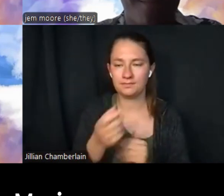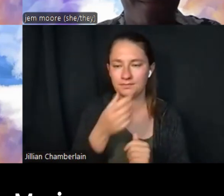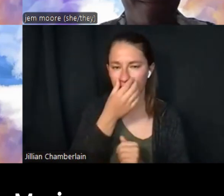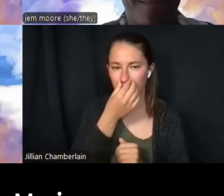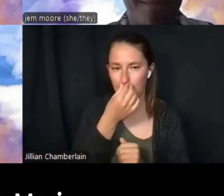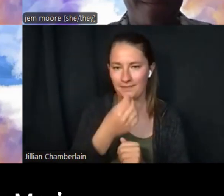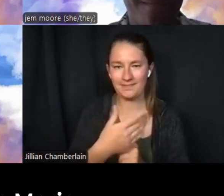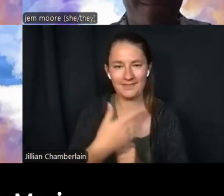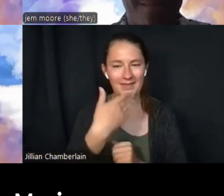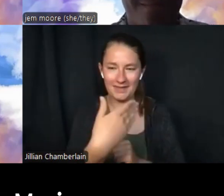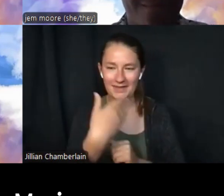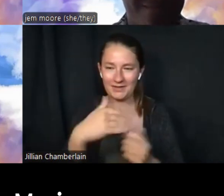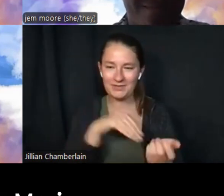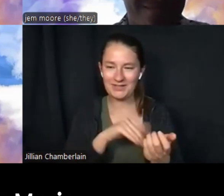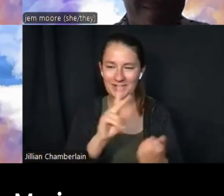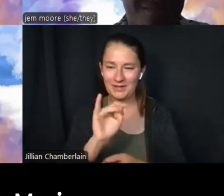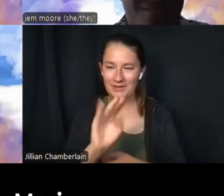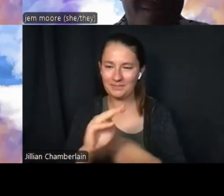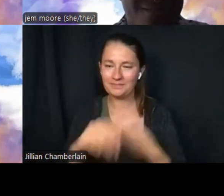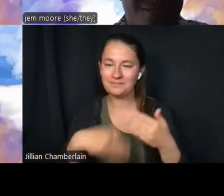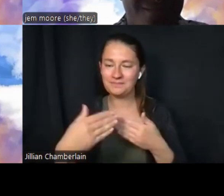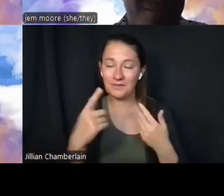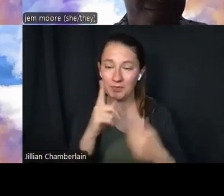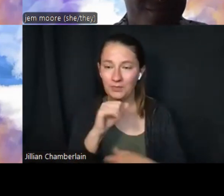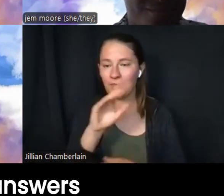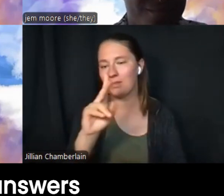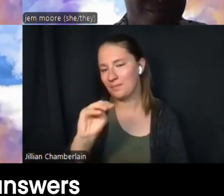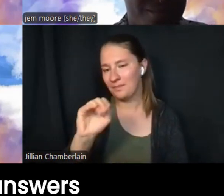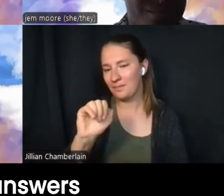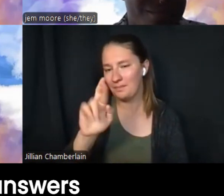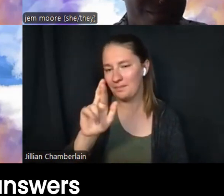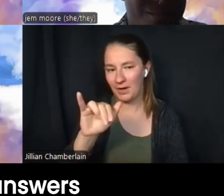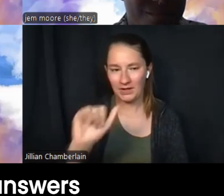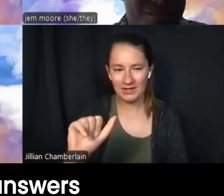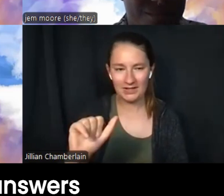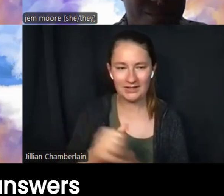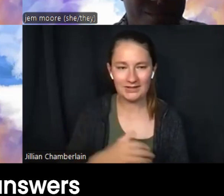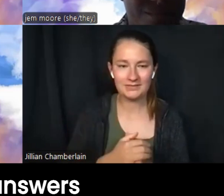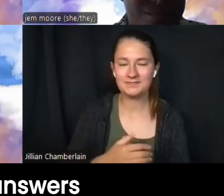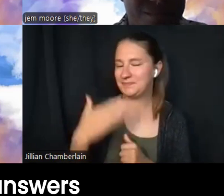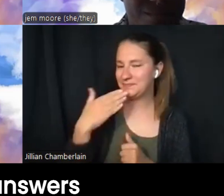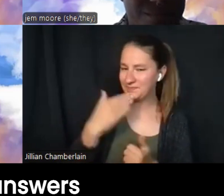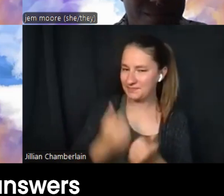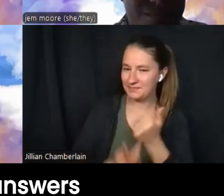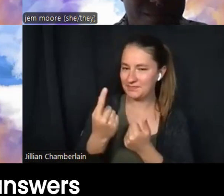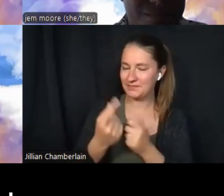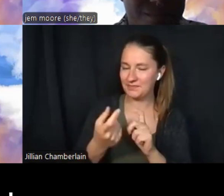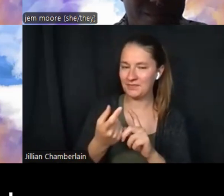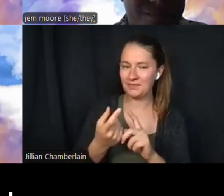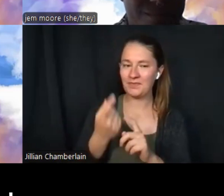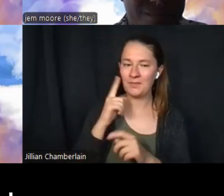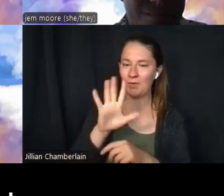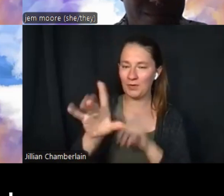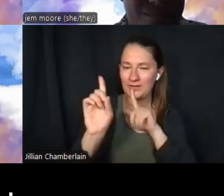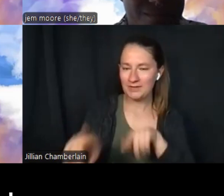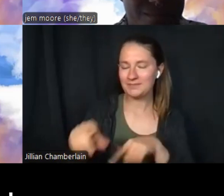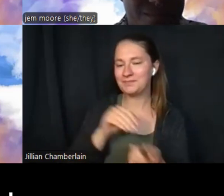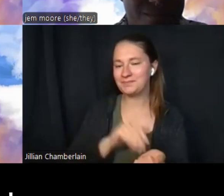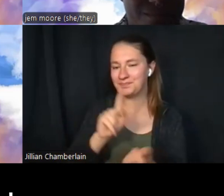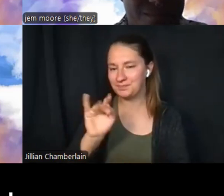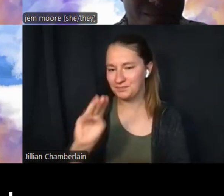Thank you, Dr. Kim. And next is Maria. So thank you everyone for your answers. And Dr. Kim, I too